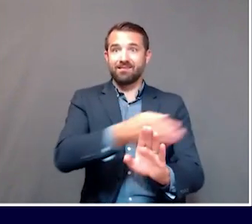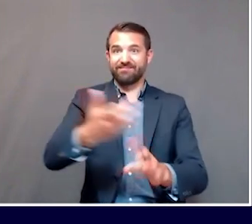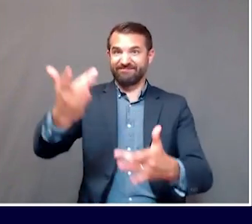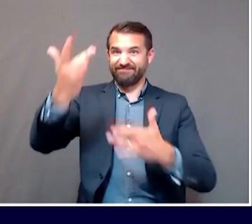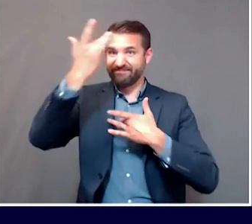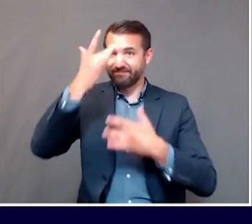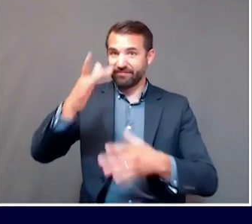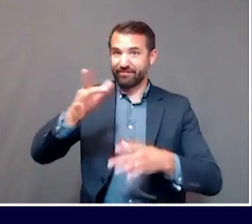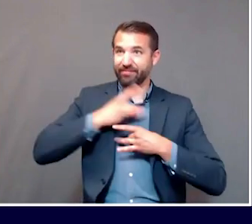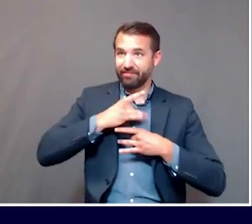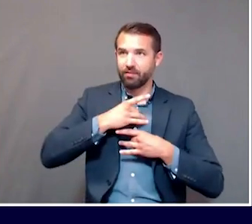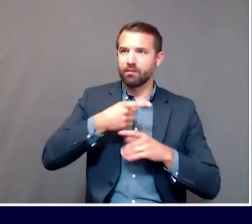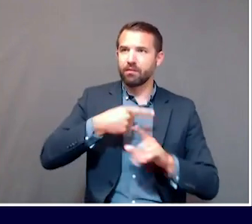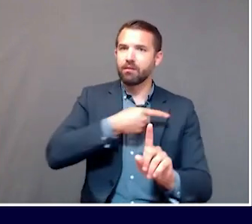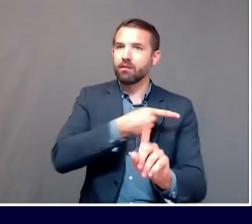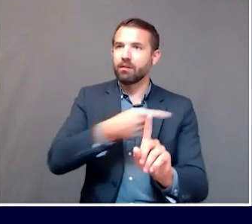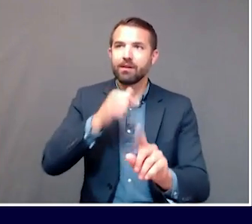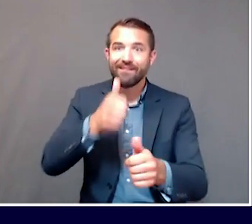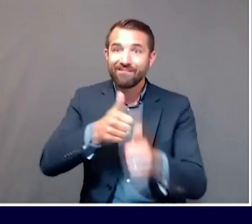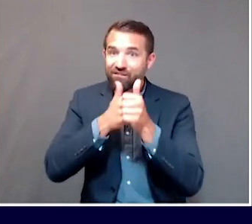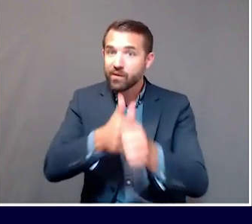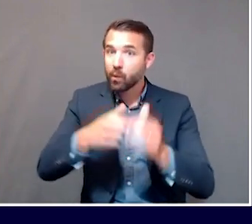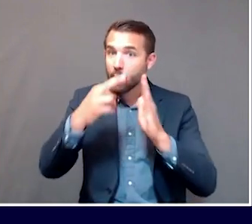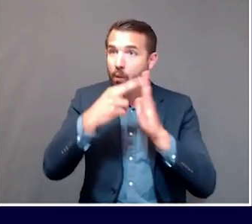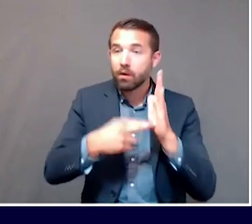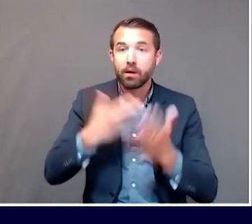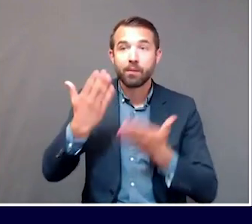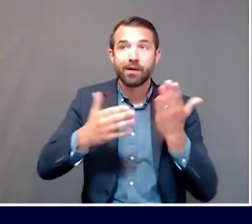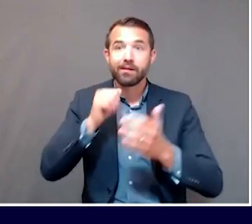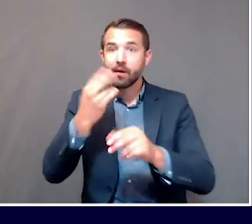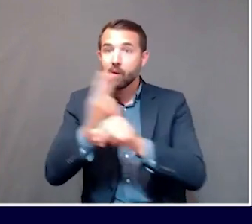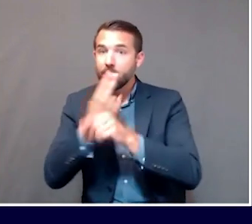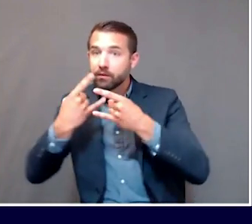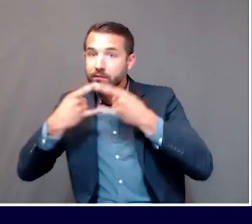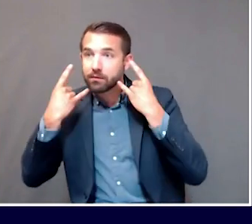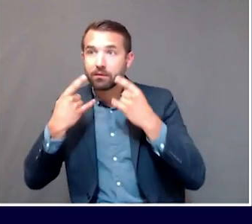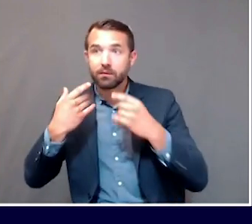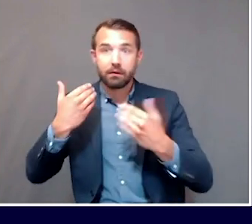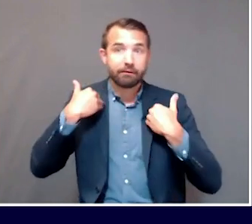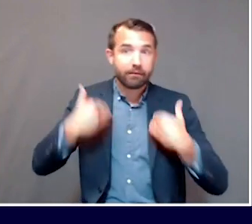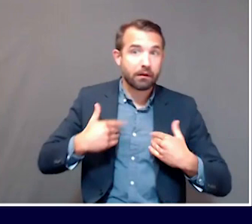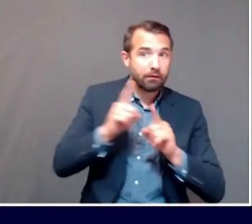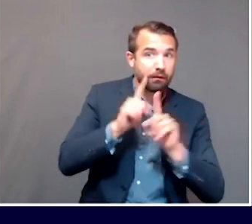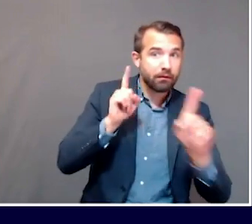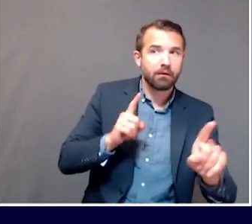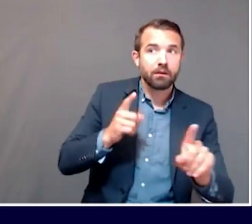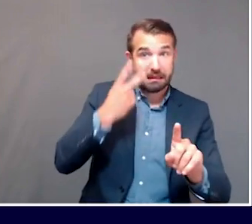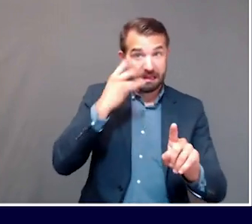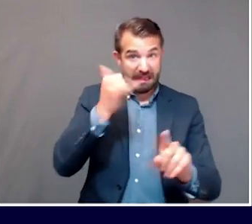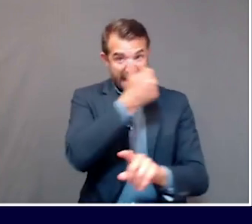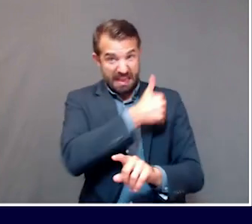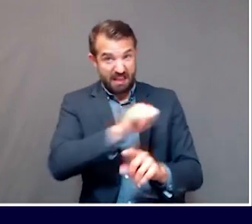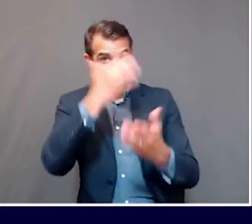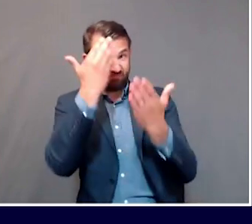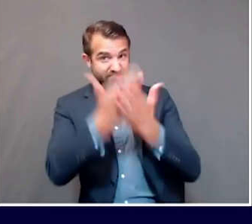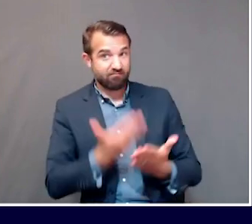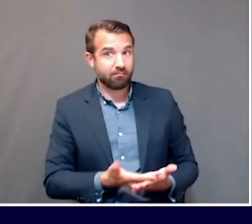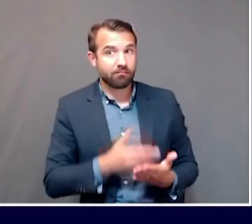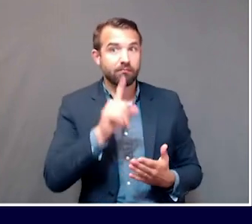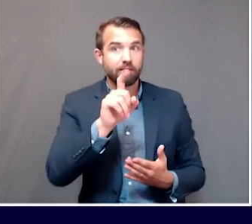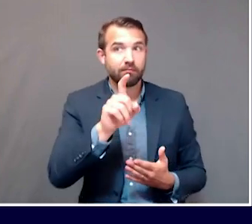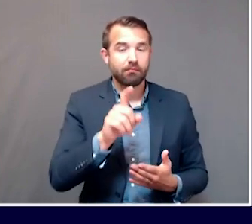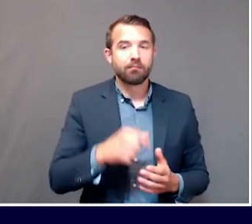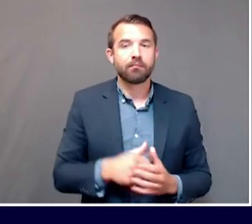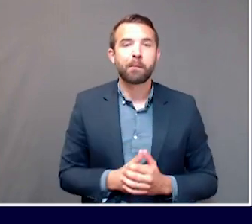distancing or wearing face coverings as you've gone through this process? It's a good question, Brian. That's one